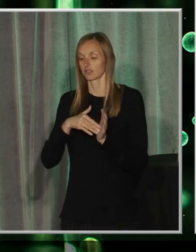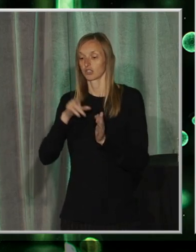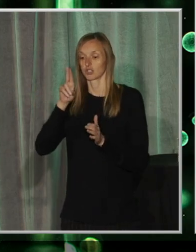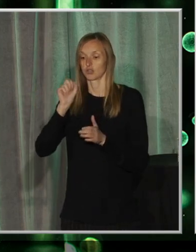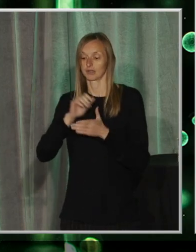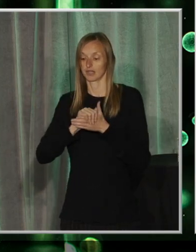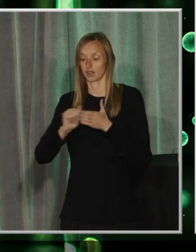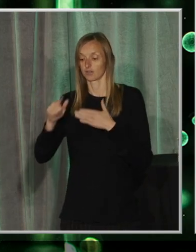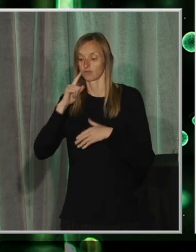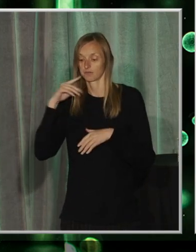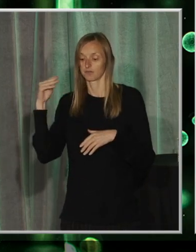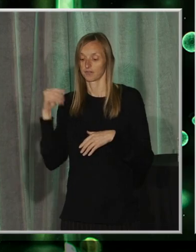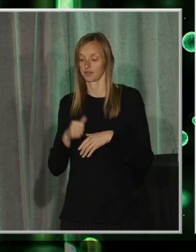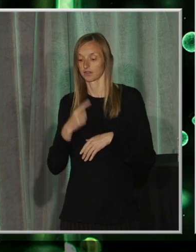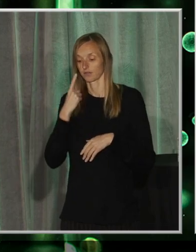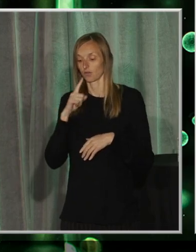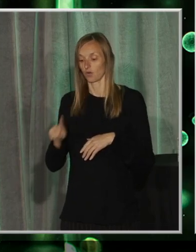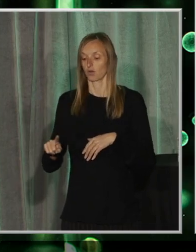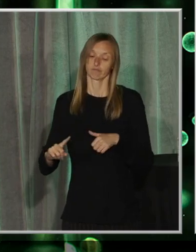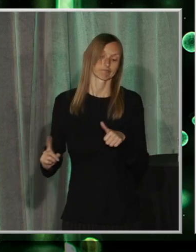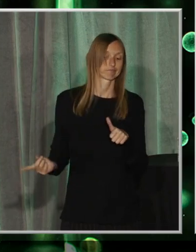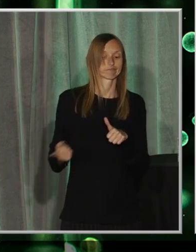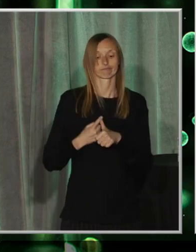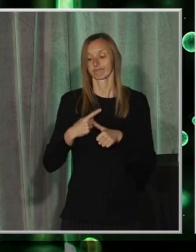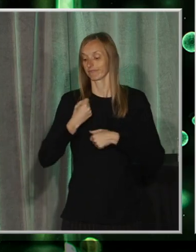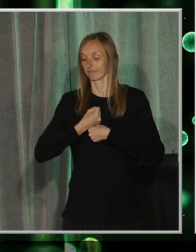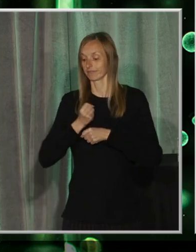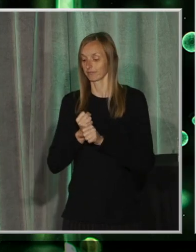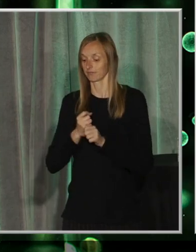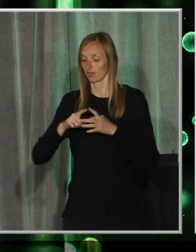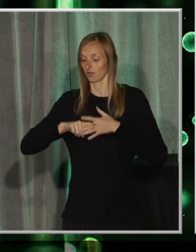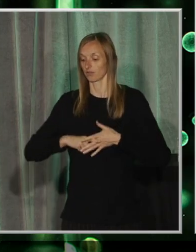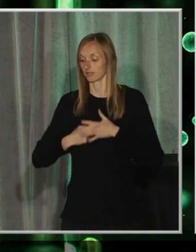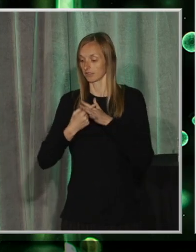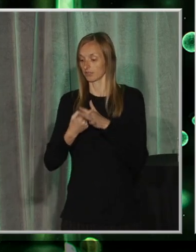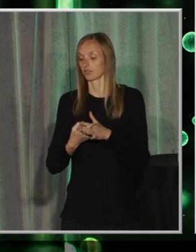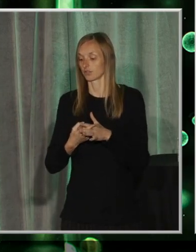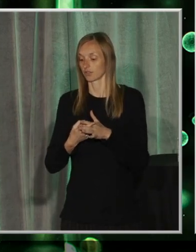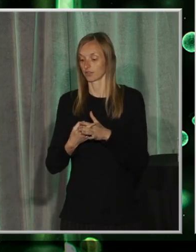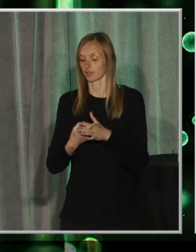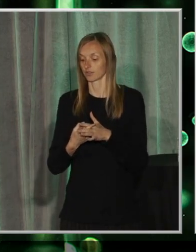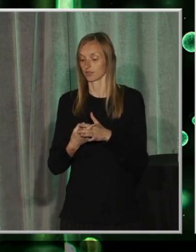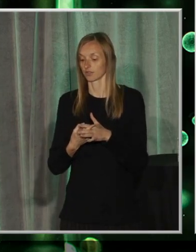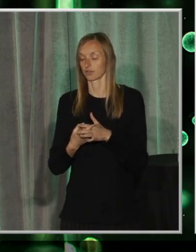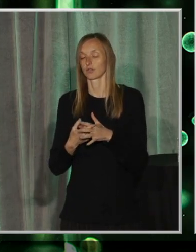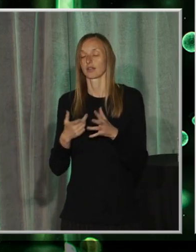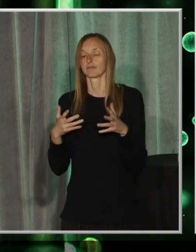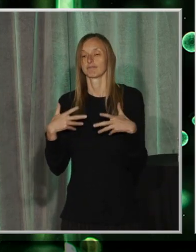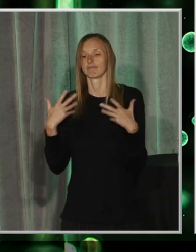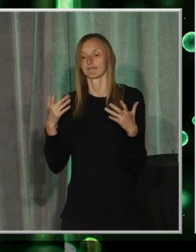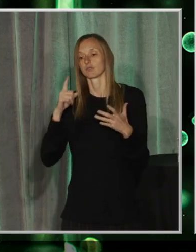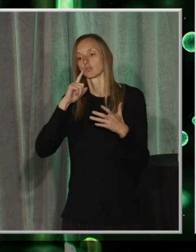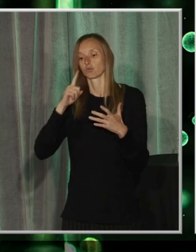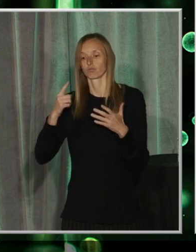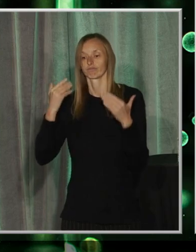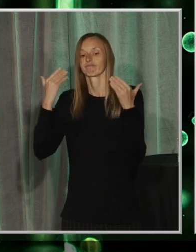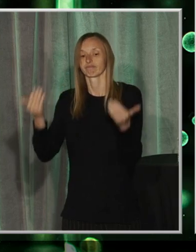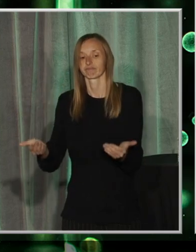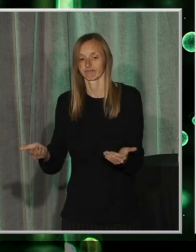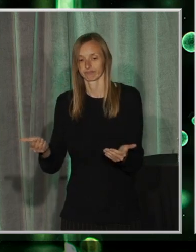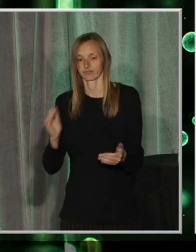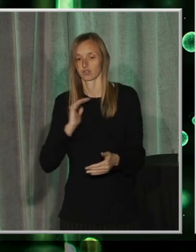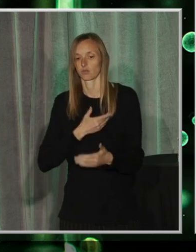$52,000 in funding for the pilot production to start or to, I would say, to implement